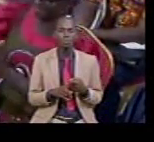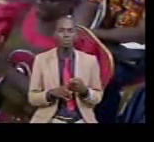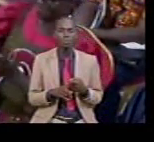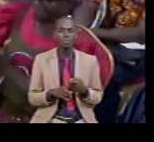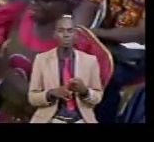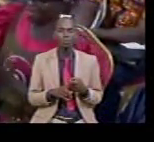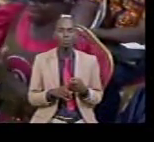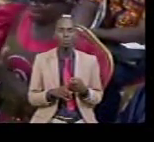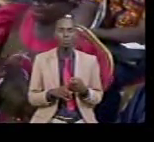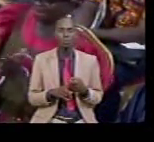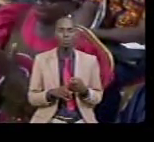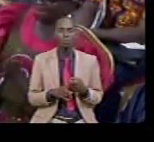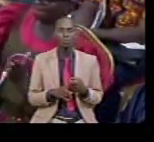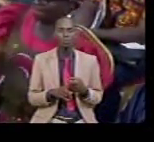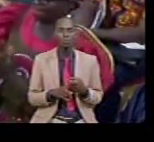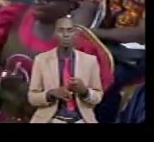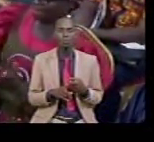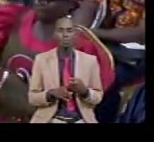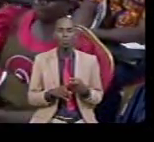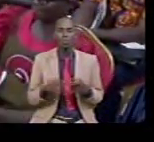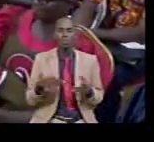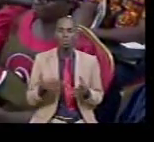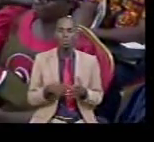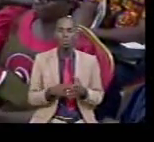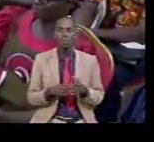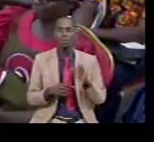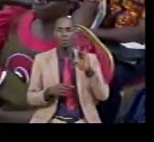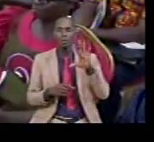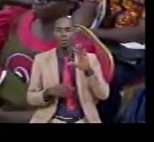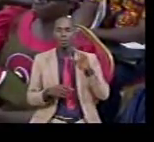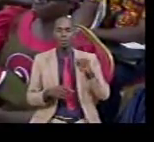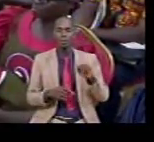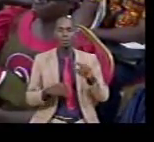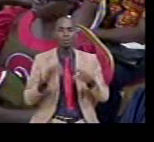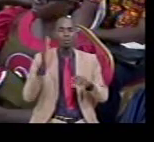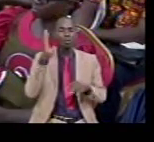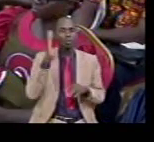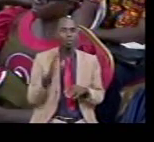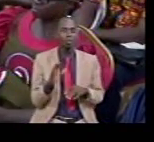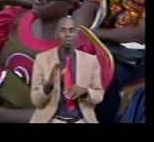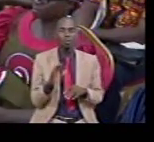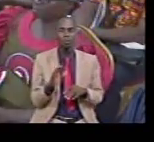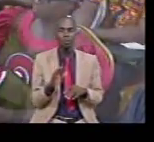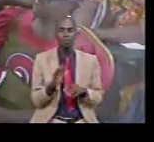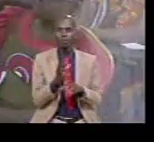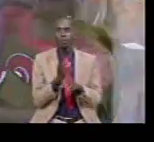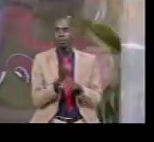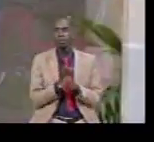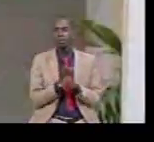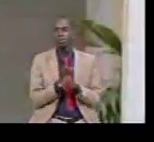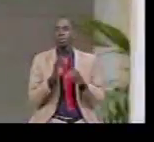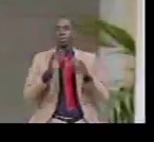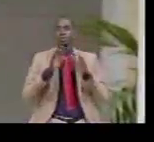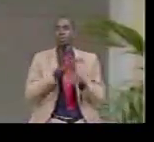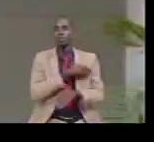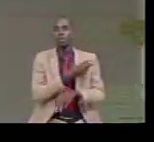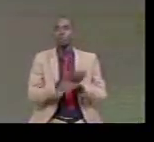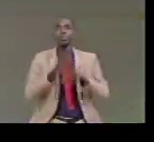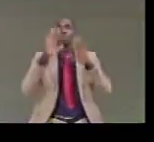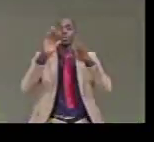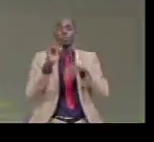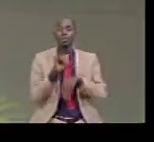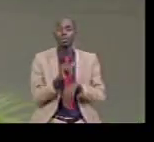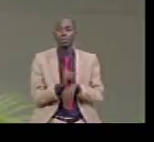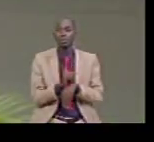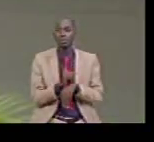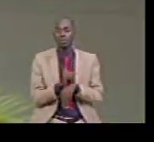This FCT will witness great, mighty miracles rise from Gawebe, as our